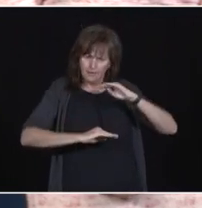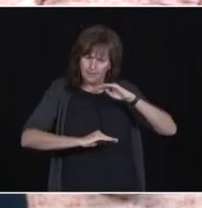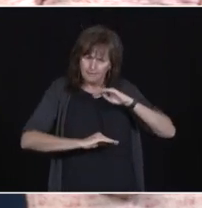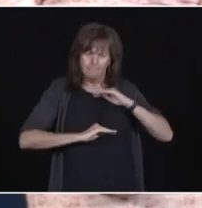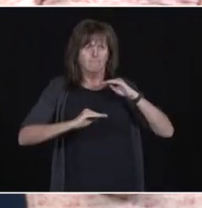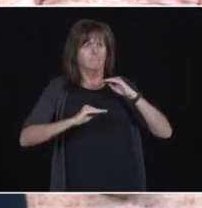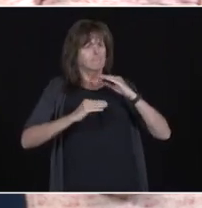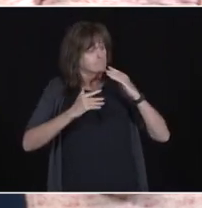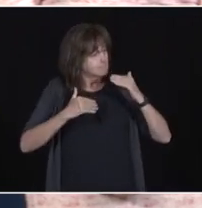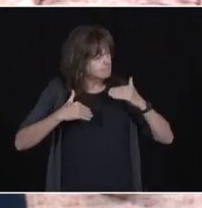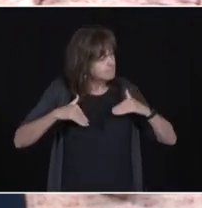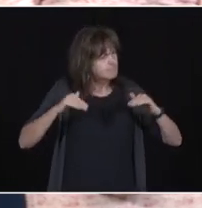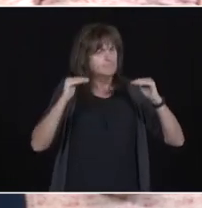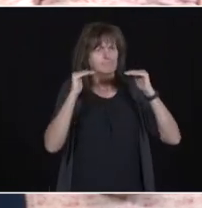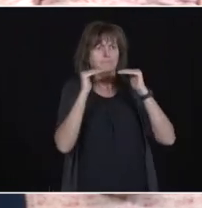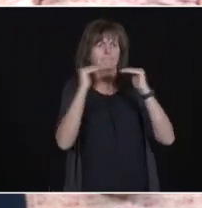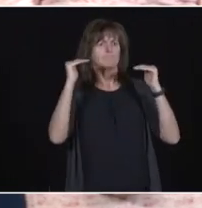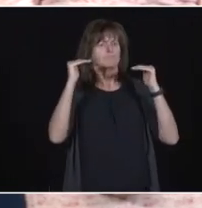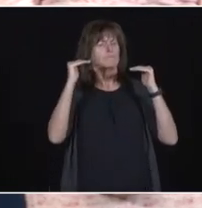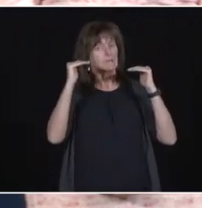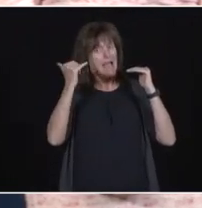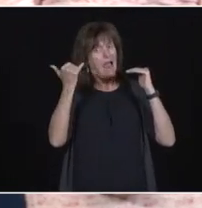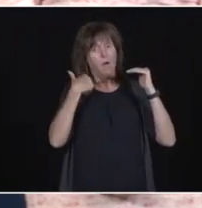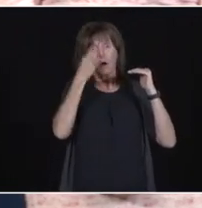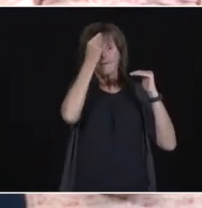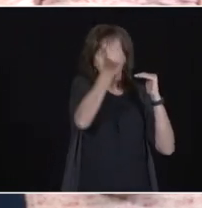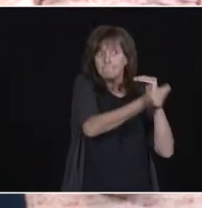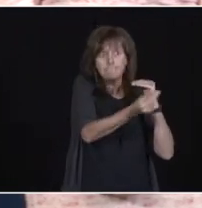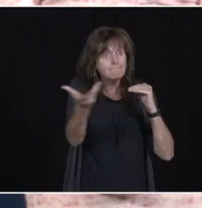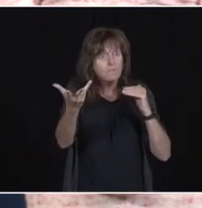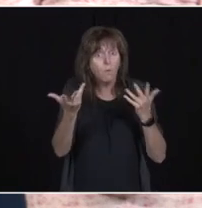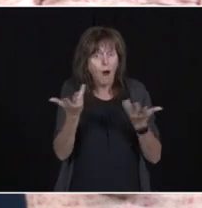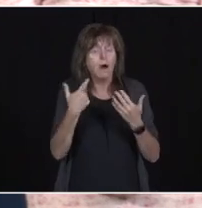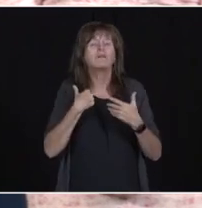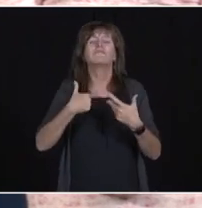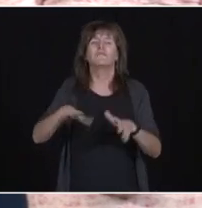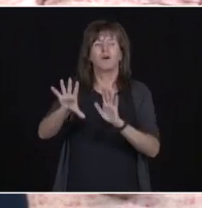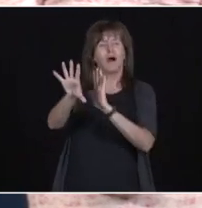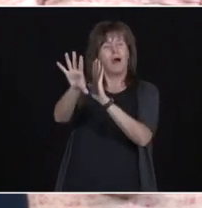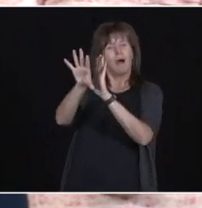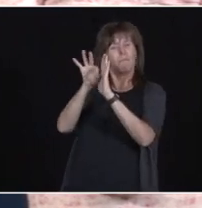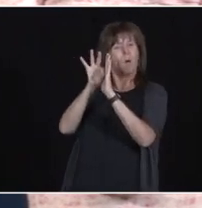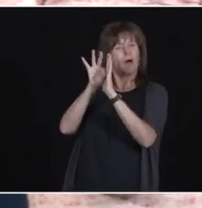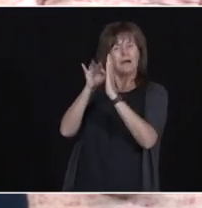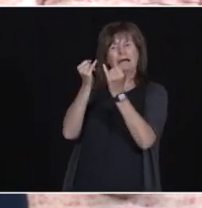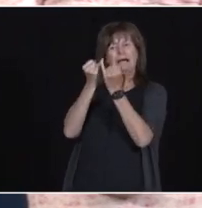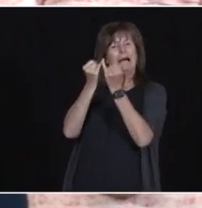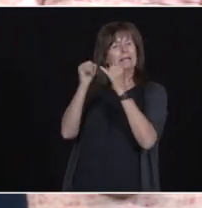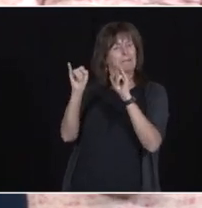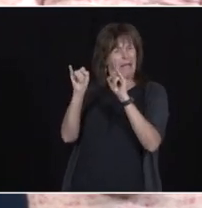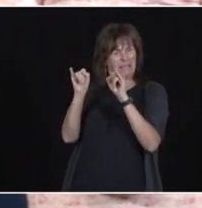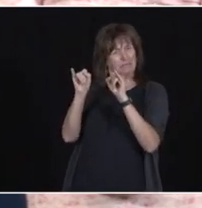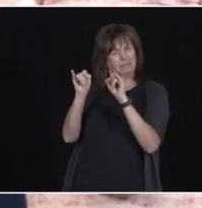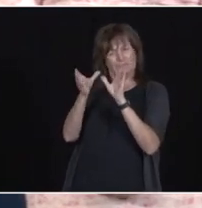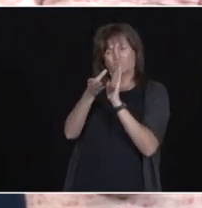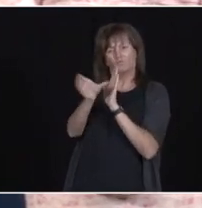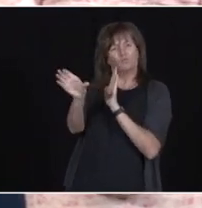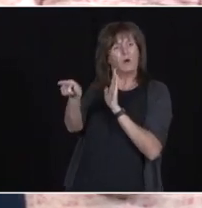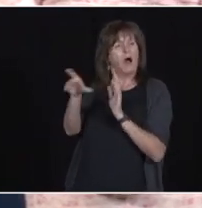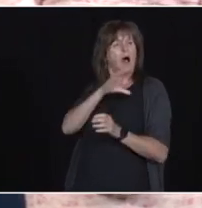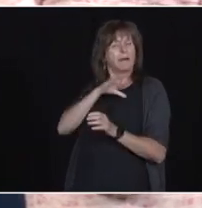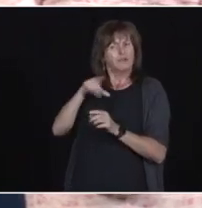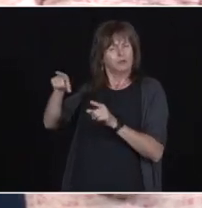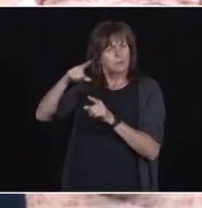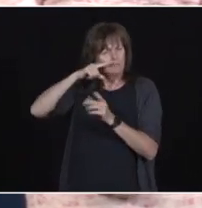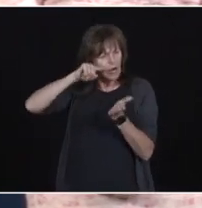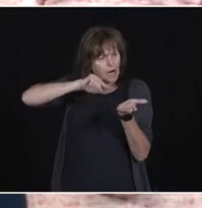We're appointing an independent commission to conduct a full-scale investigation into COVID-19 and long-term care. The commission